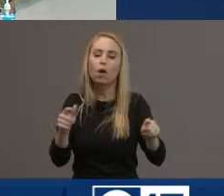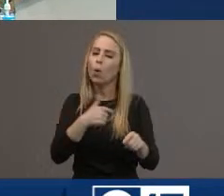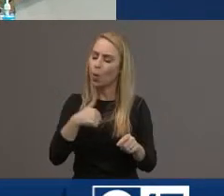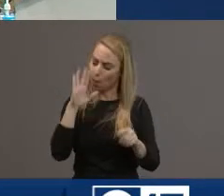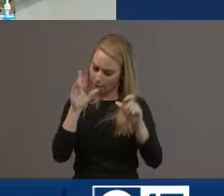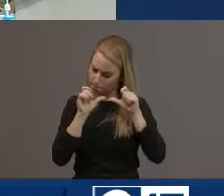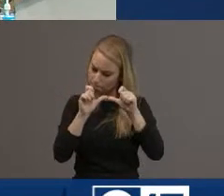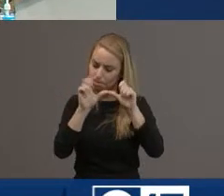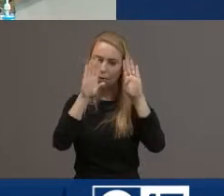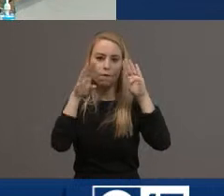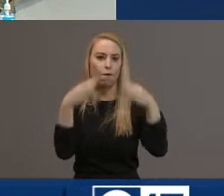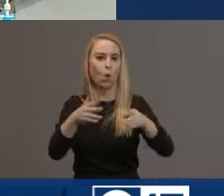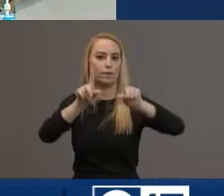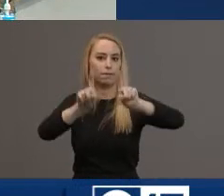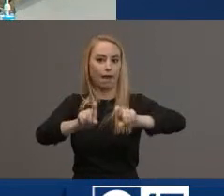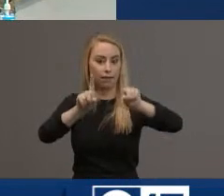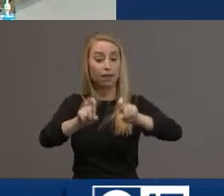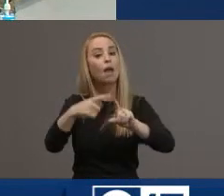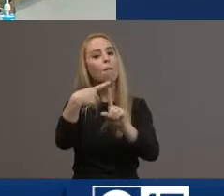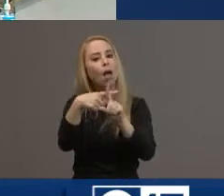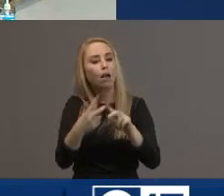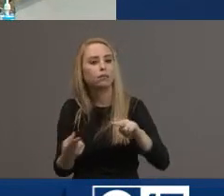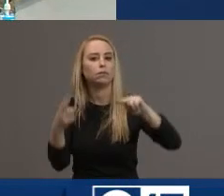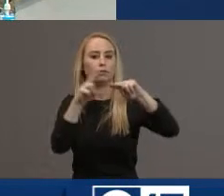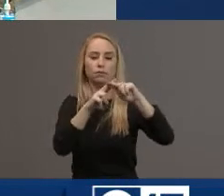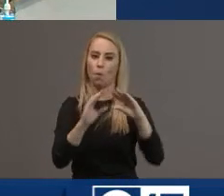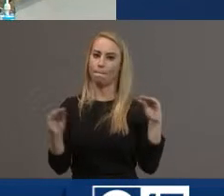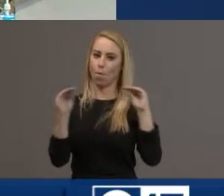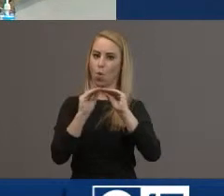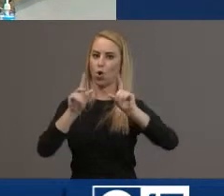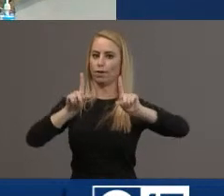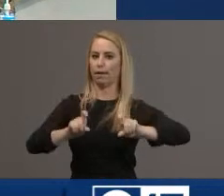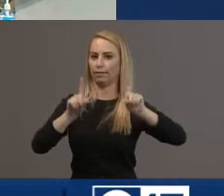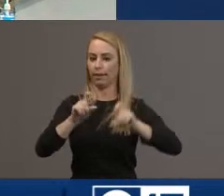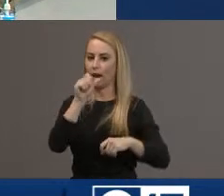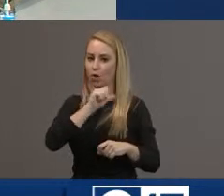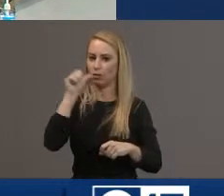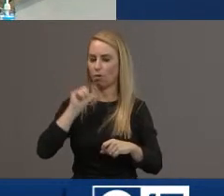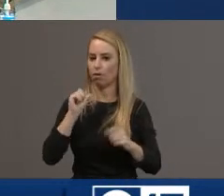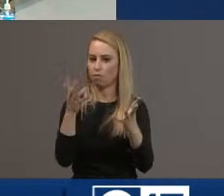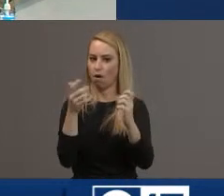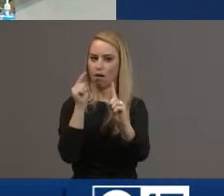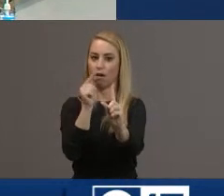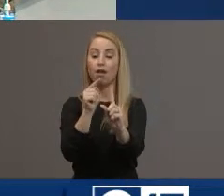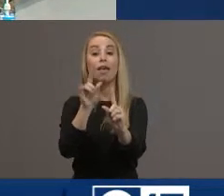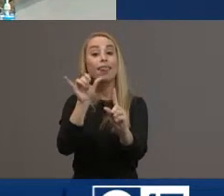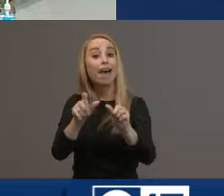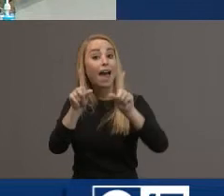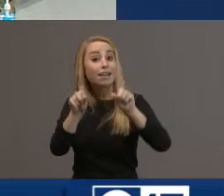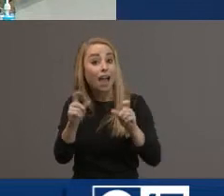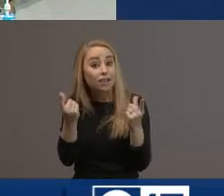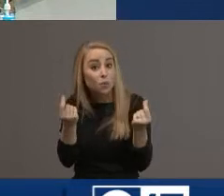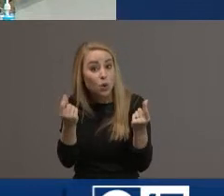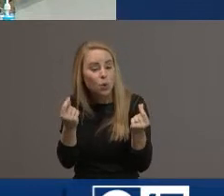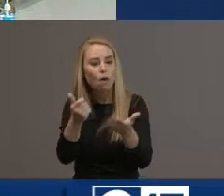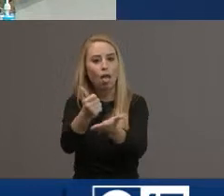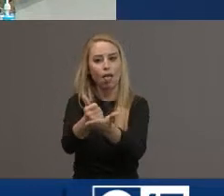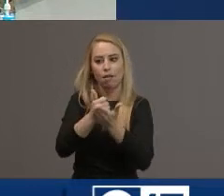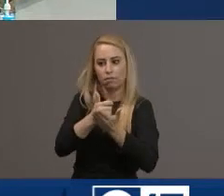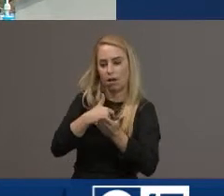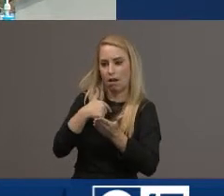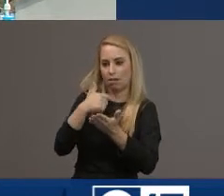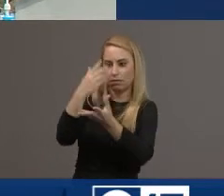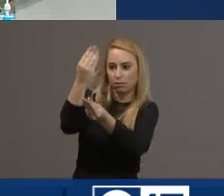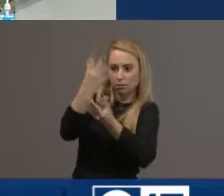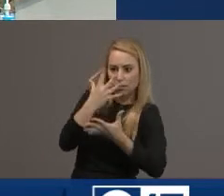to increase testing in Arizona. It gives us more information on to make better informed